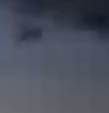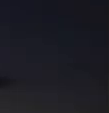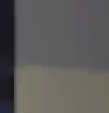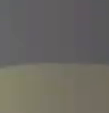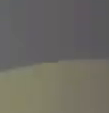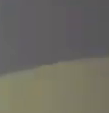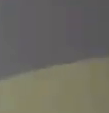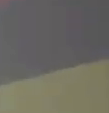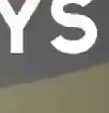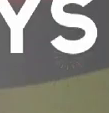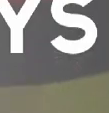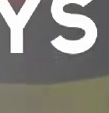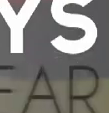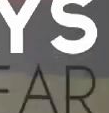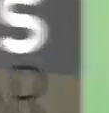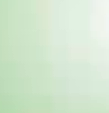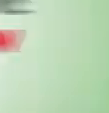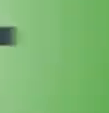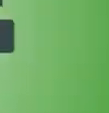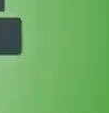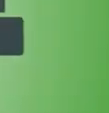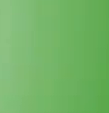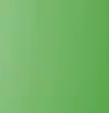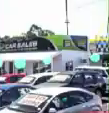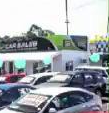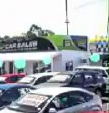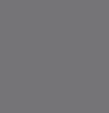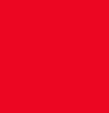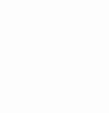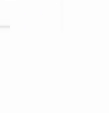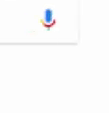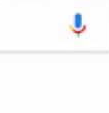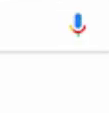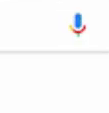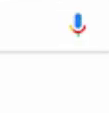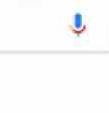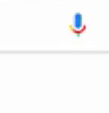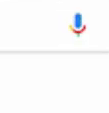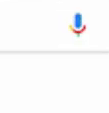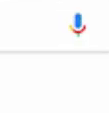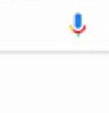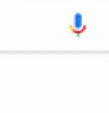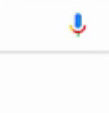a week, 365 days a year? Stack Online has made it possible. Log on to